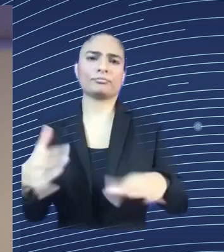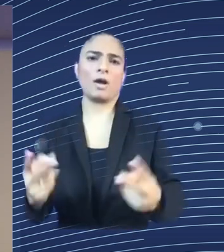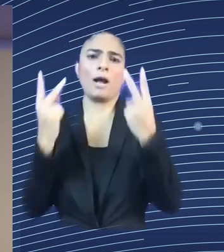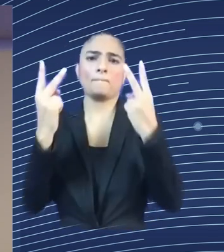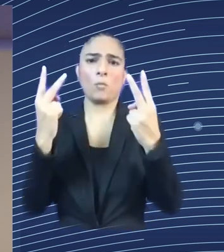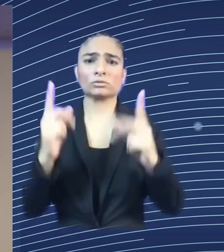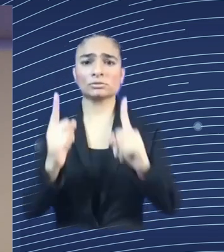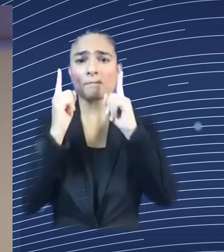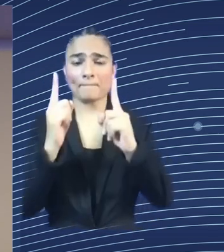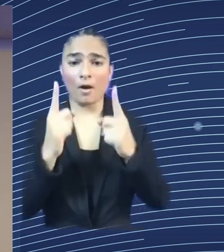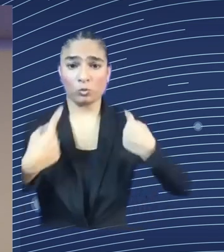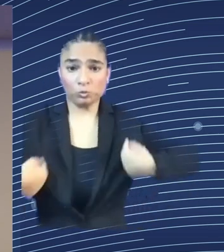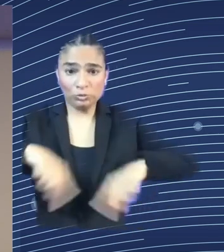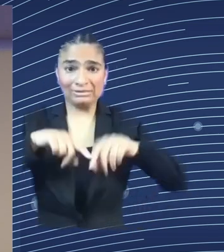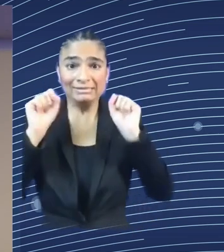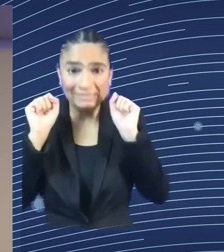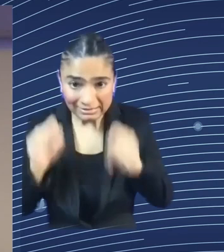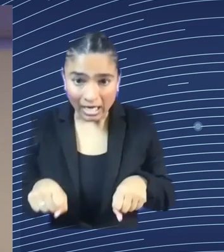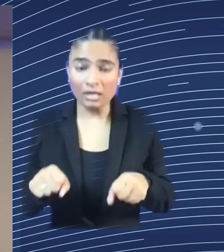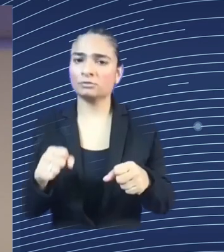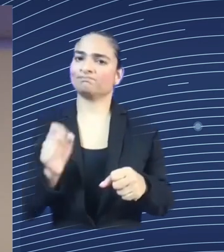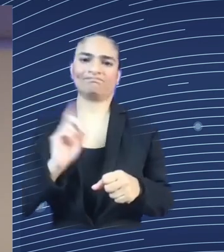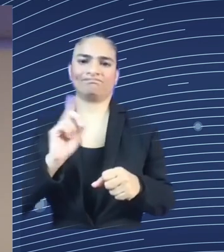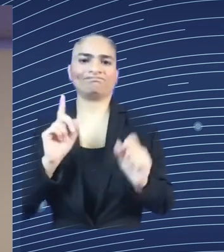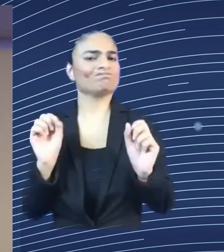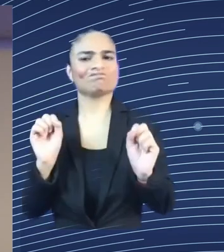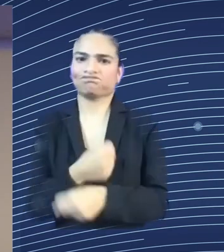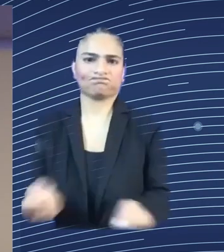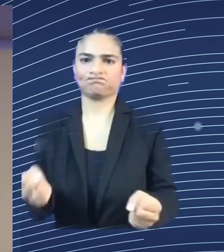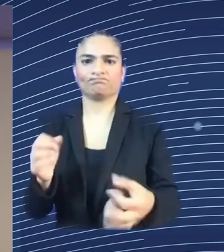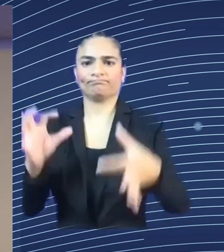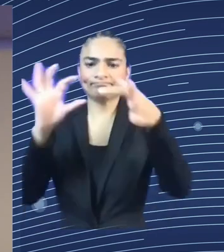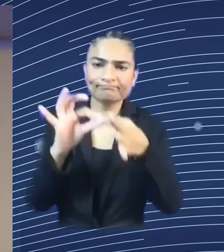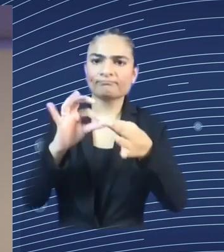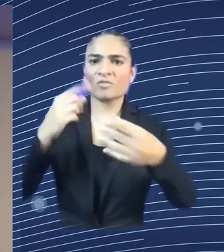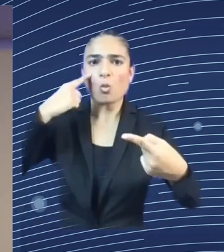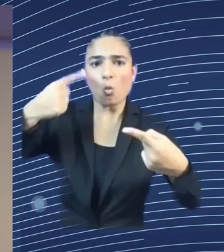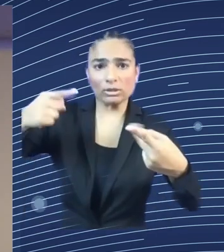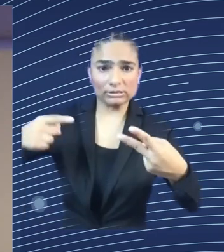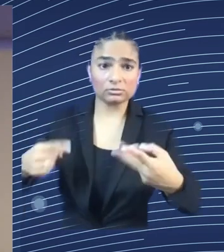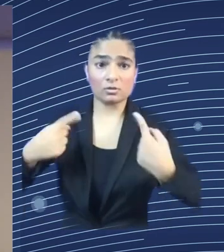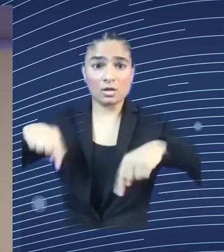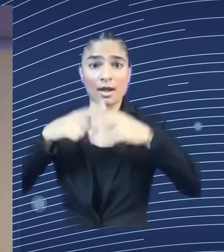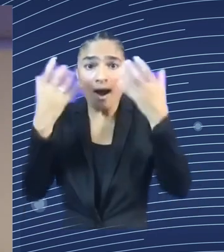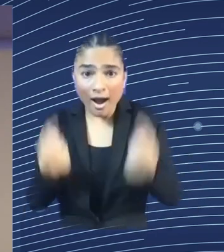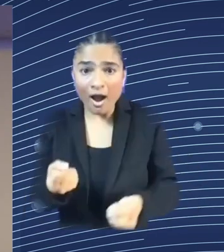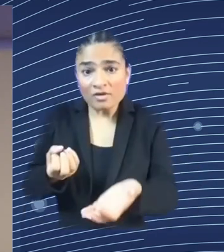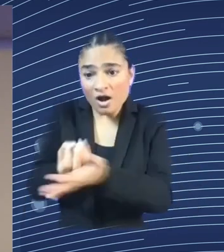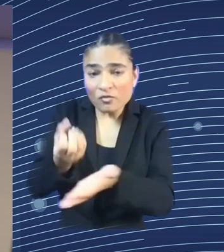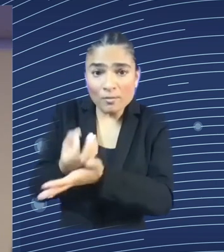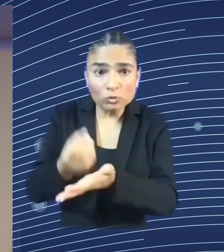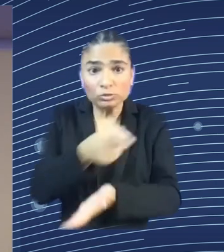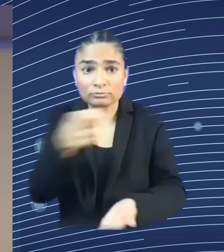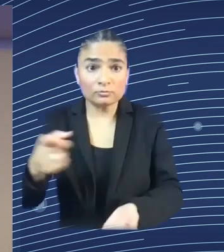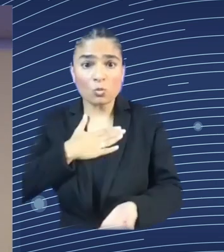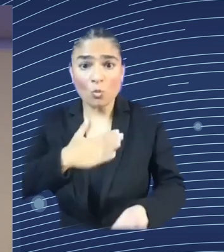of the work, like to the social economy, and with all, like we work together with all of these actors. So